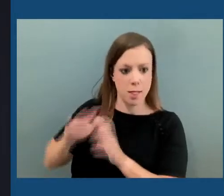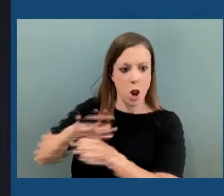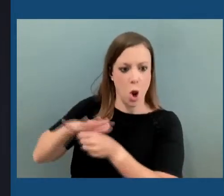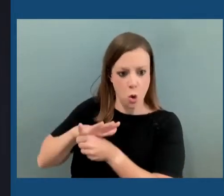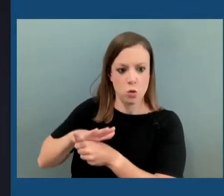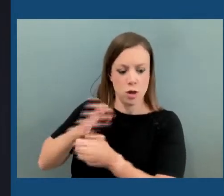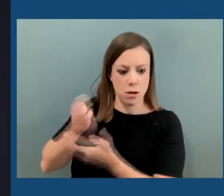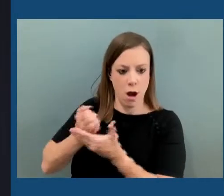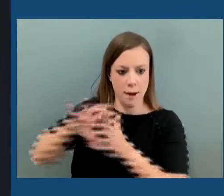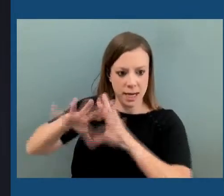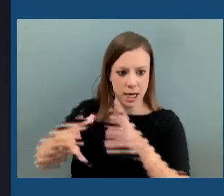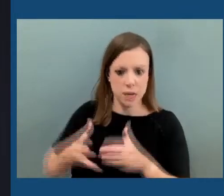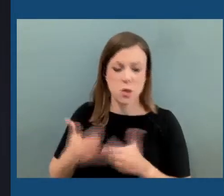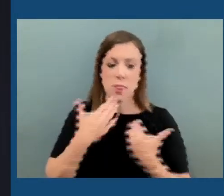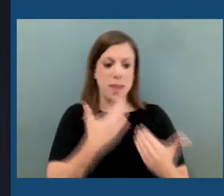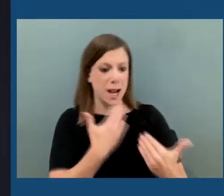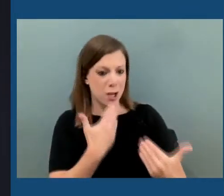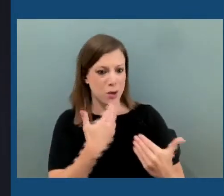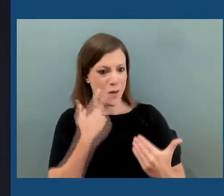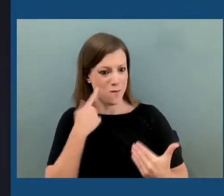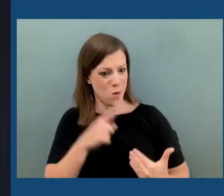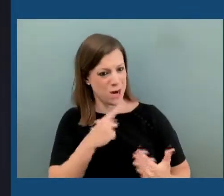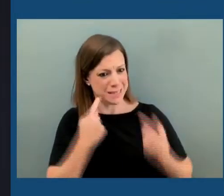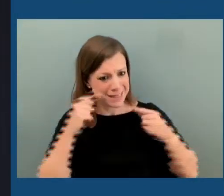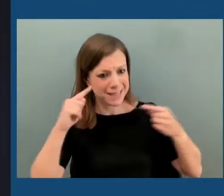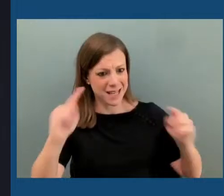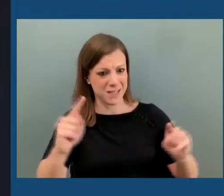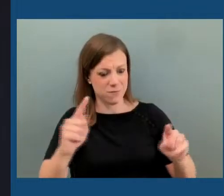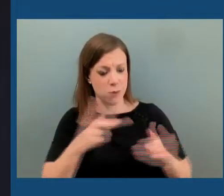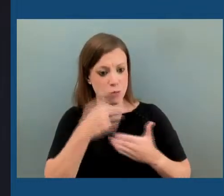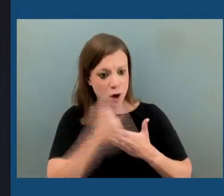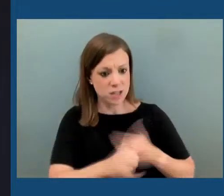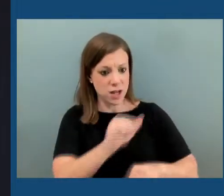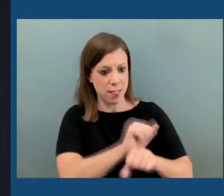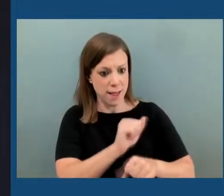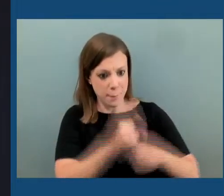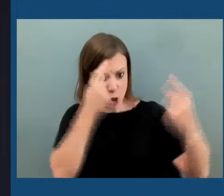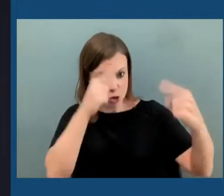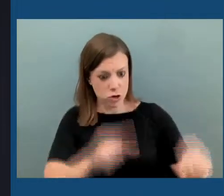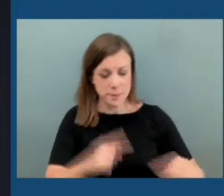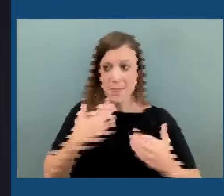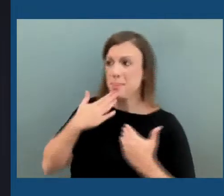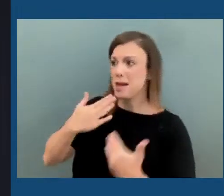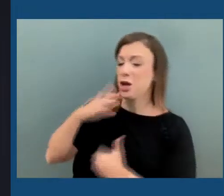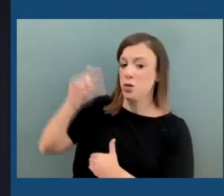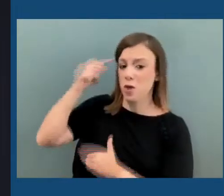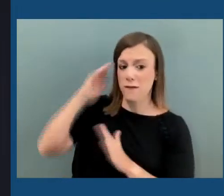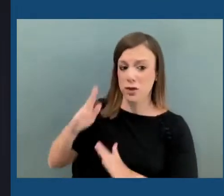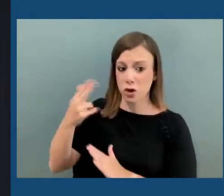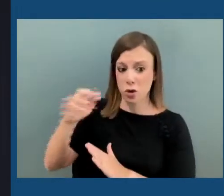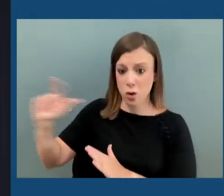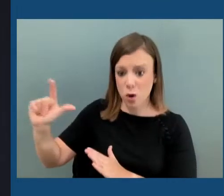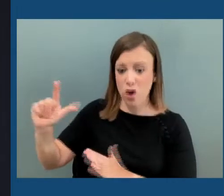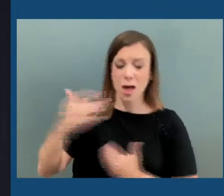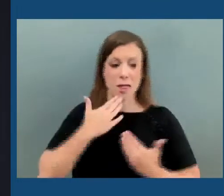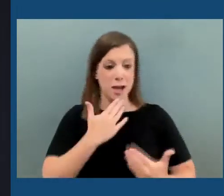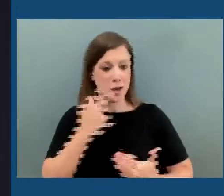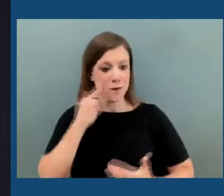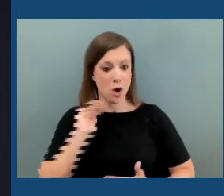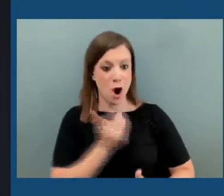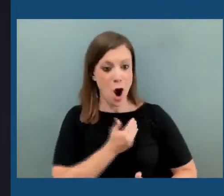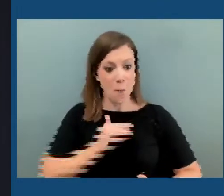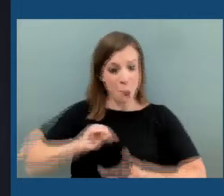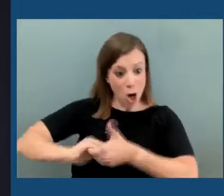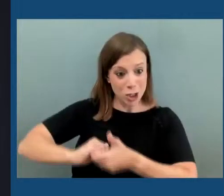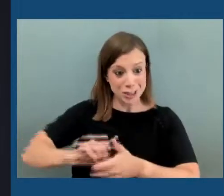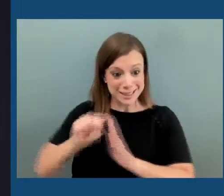a successful project labor agreement on this project as well. So again, thank you, Governor Hochul, and I want to thank our partners in the state legislature. Please come back as we continue to